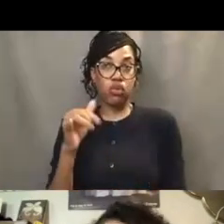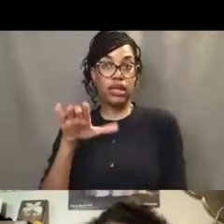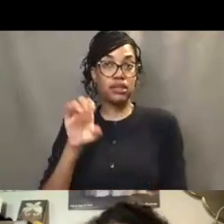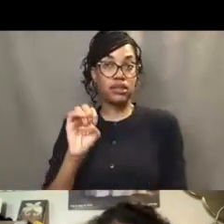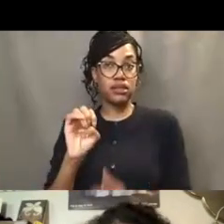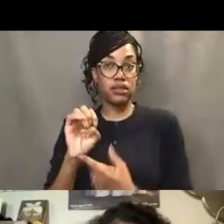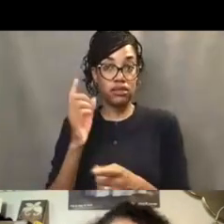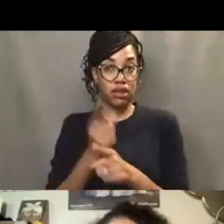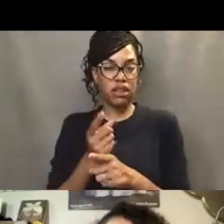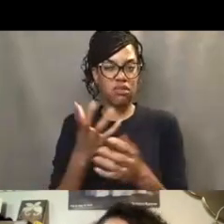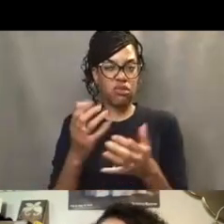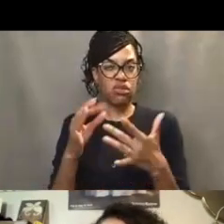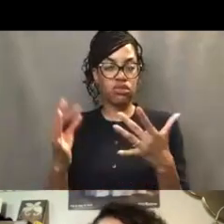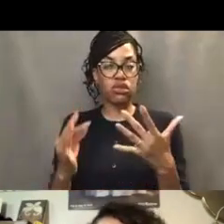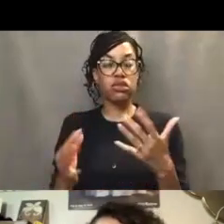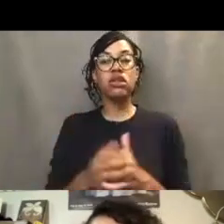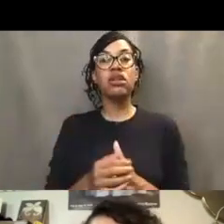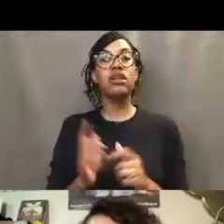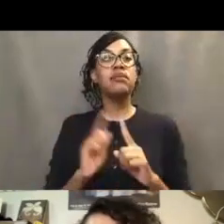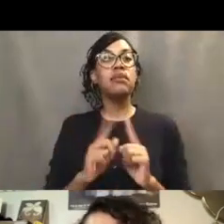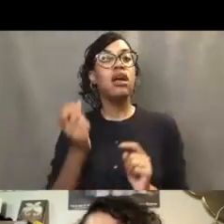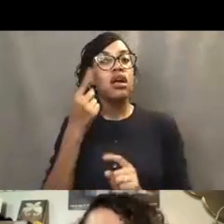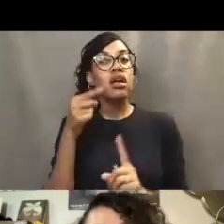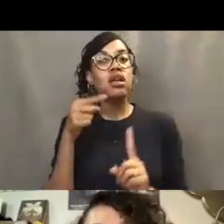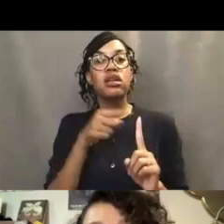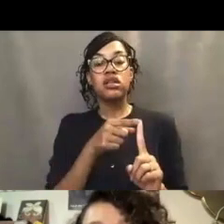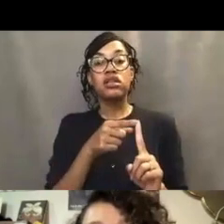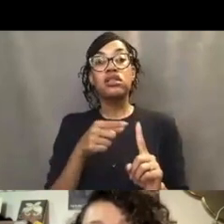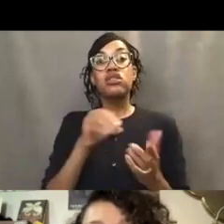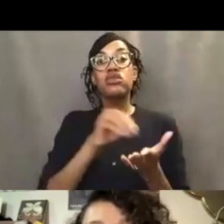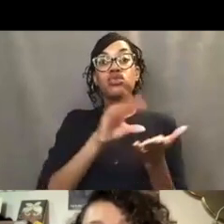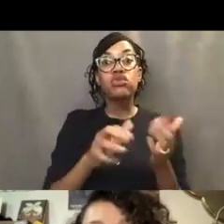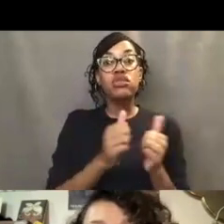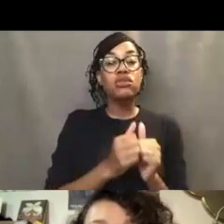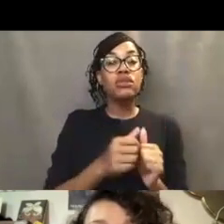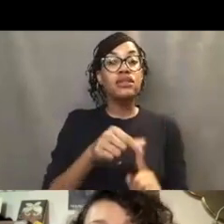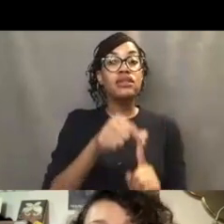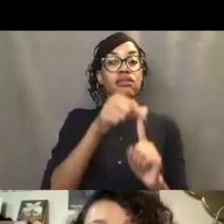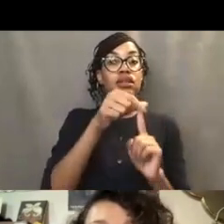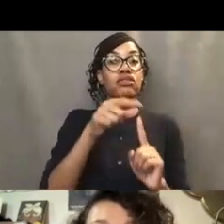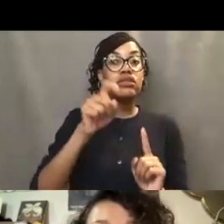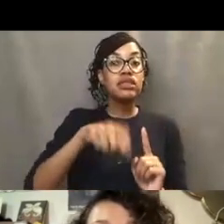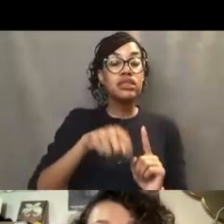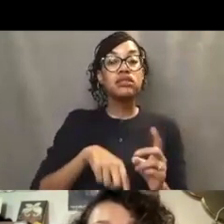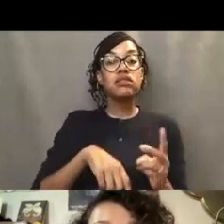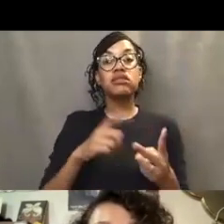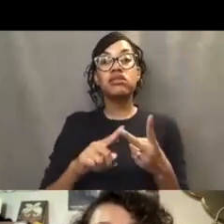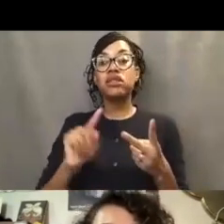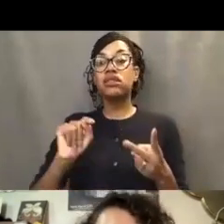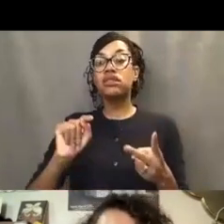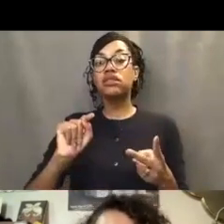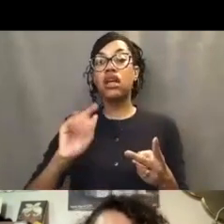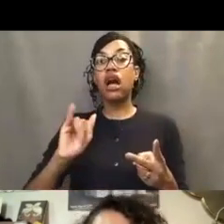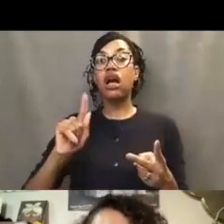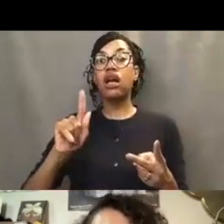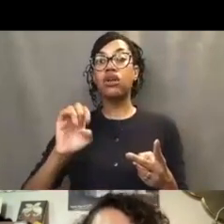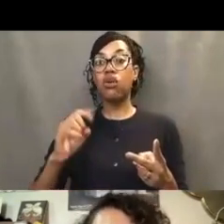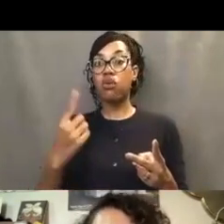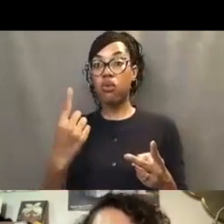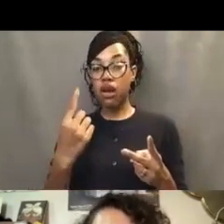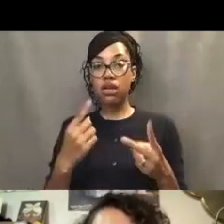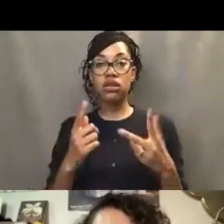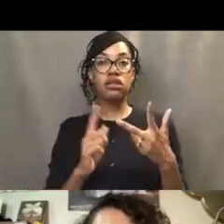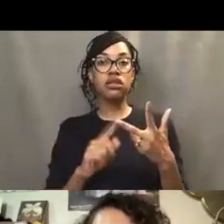This means students with special needs, English language learners, Title I, or any other initiatives that students deserve for a